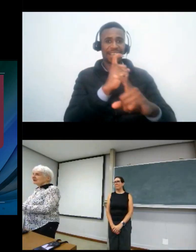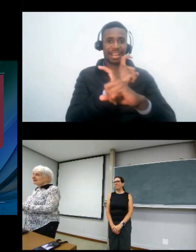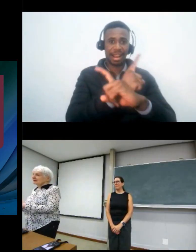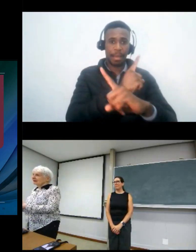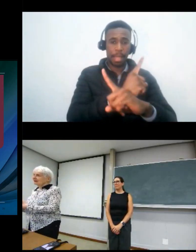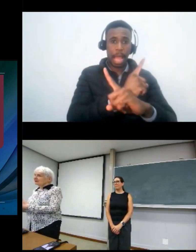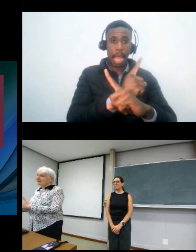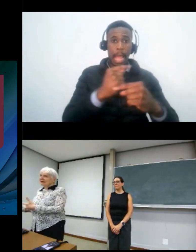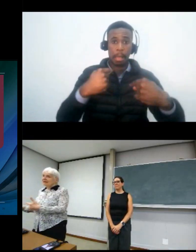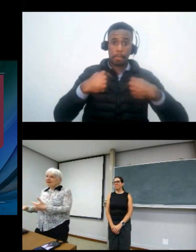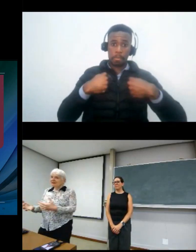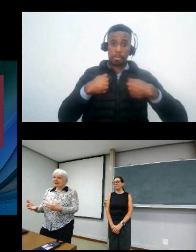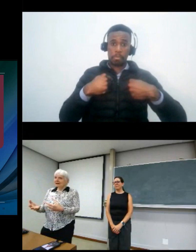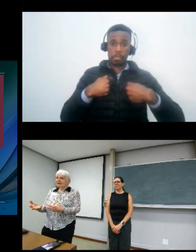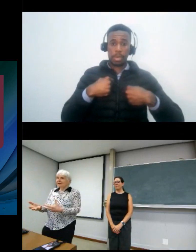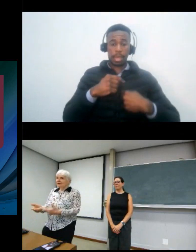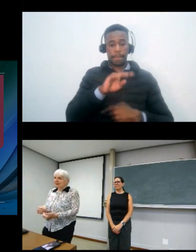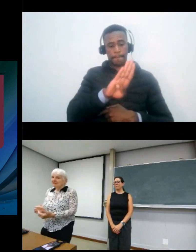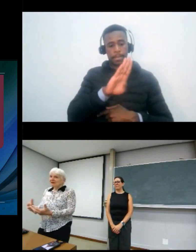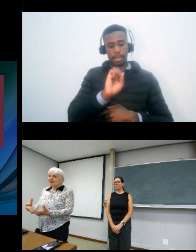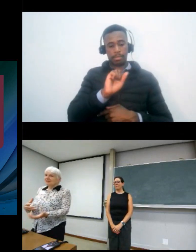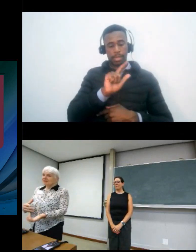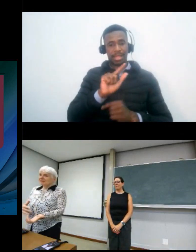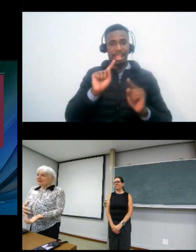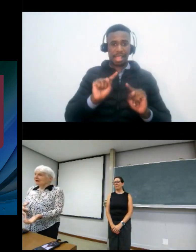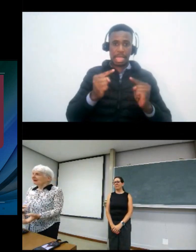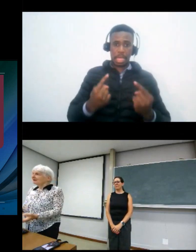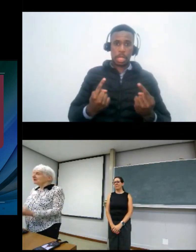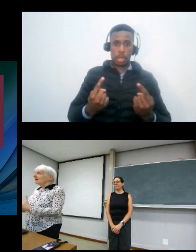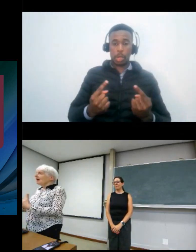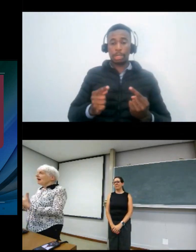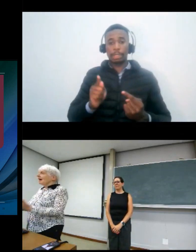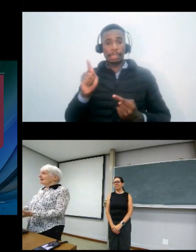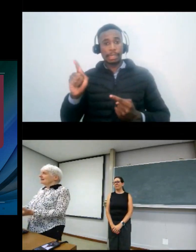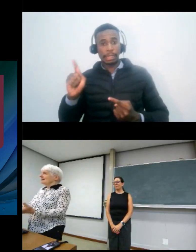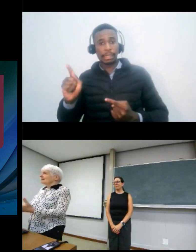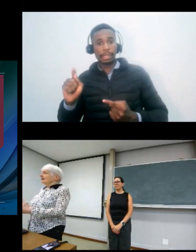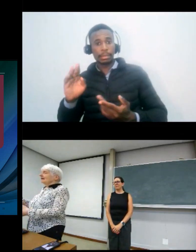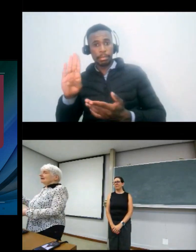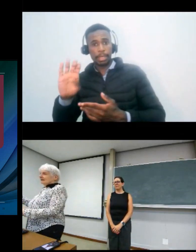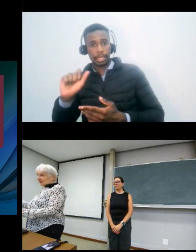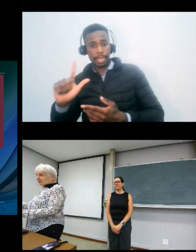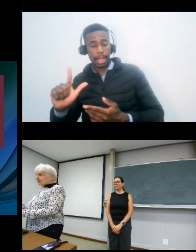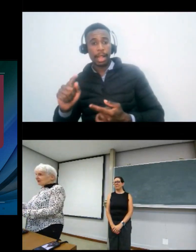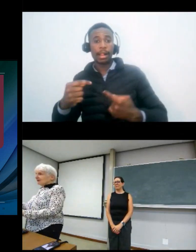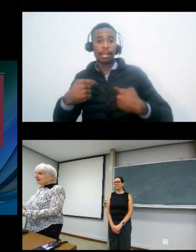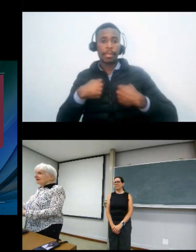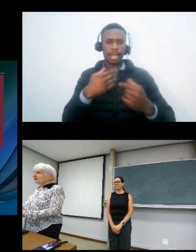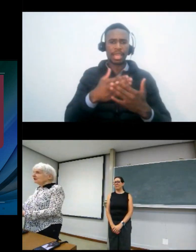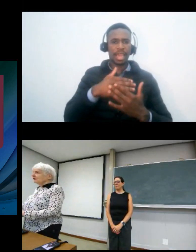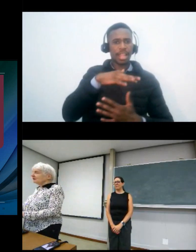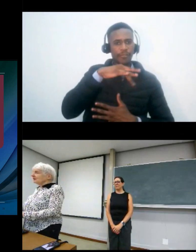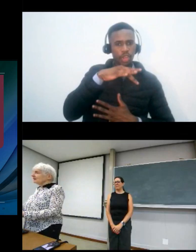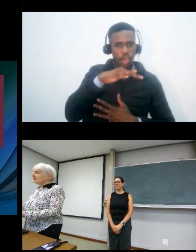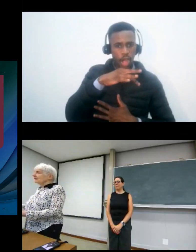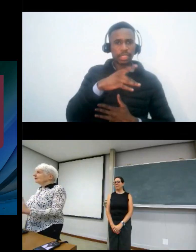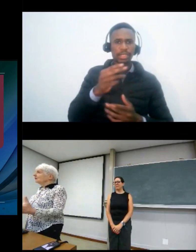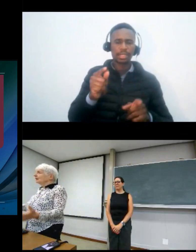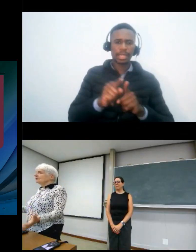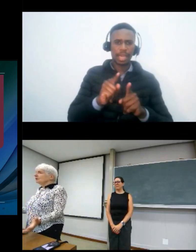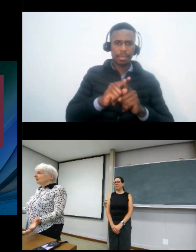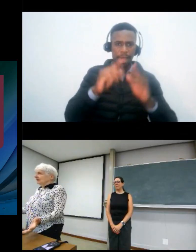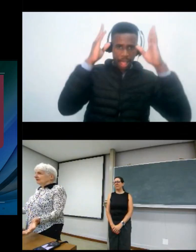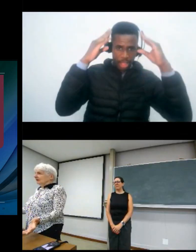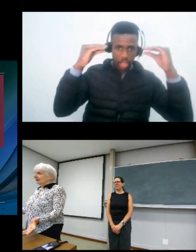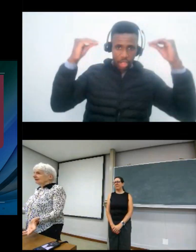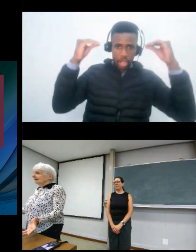sign Dutch Sign Language of the Netherlands and a little bit of South African Sign Language and my British Sign Language friend.